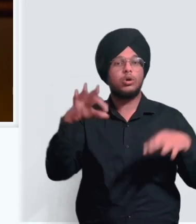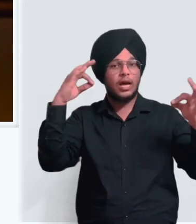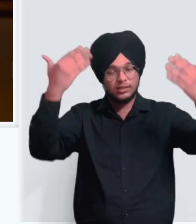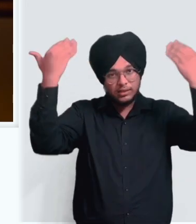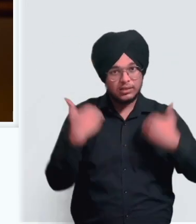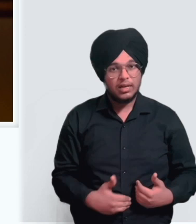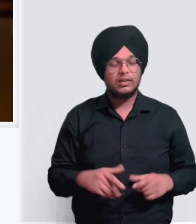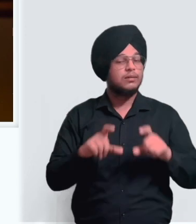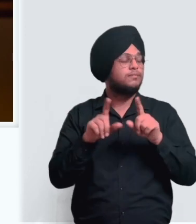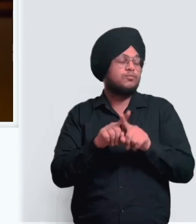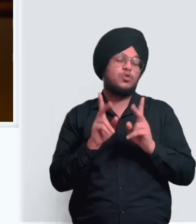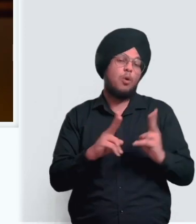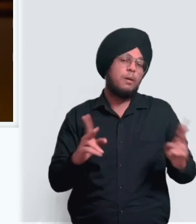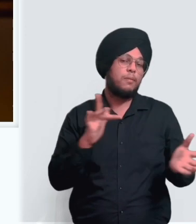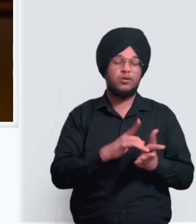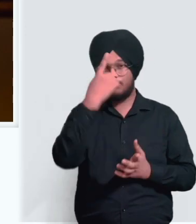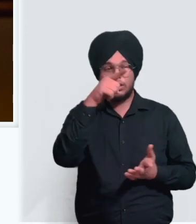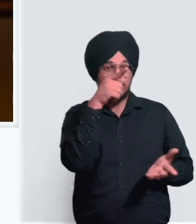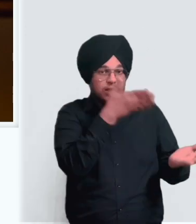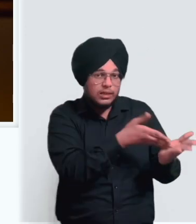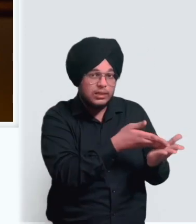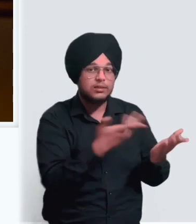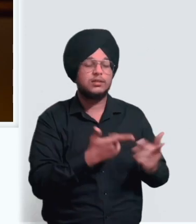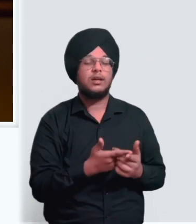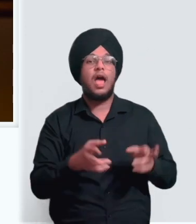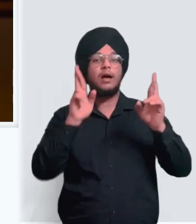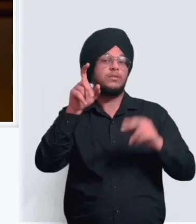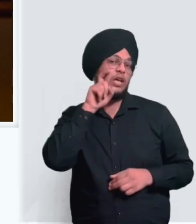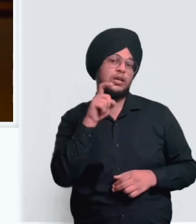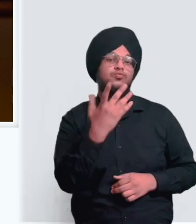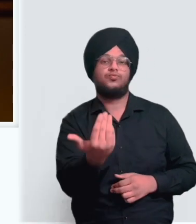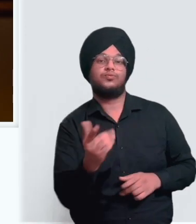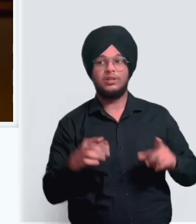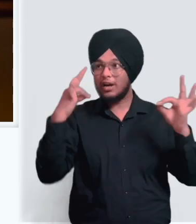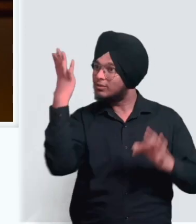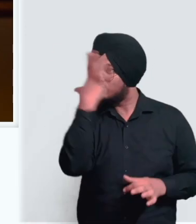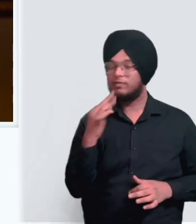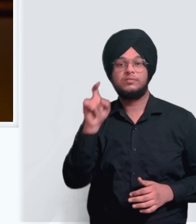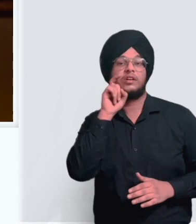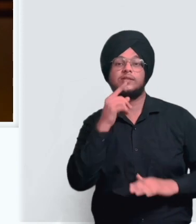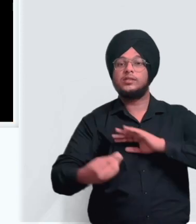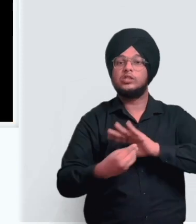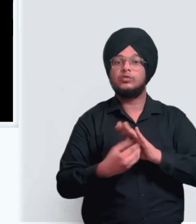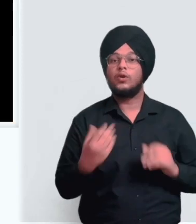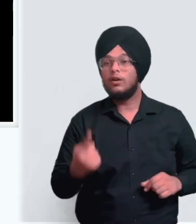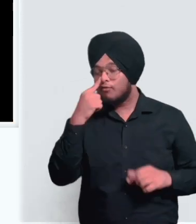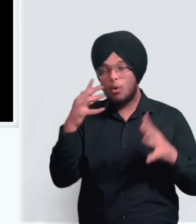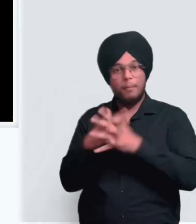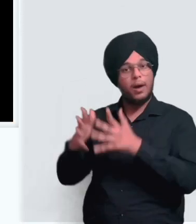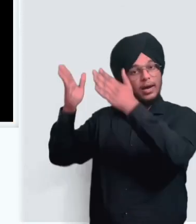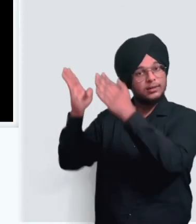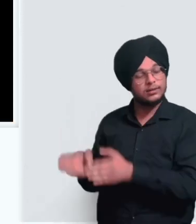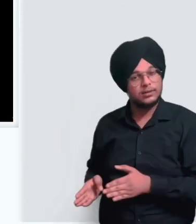in return, and thus young ballet dancers were often forced into prostitution by wealthy and powerful men to sustain themselves. By the end of the